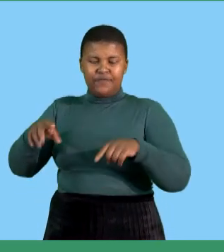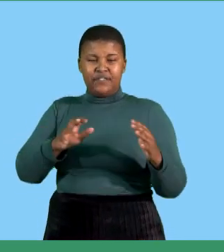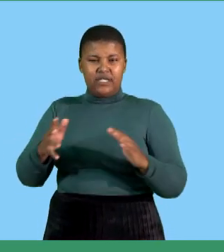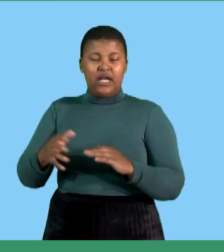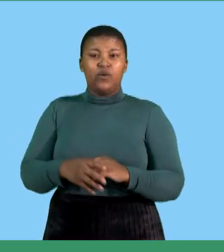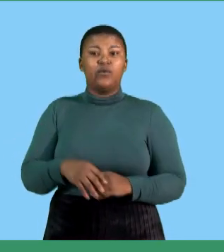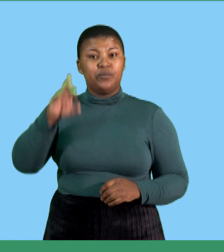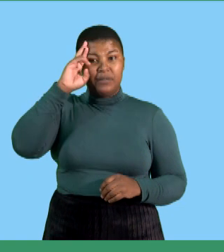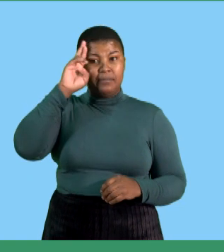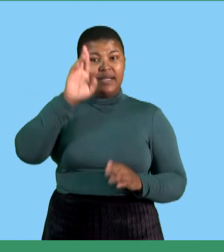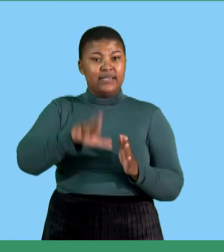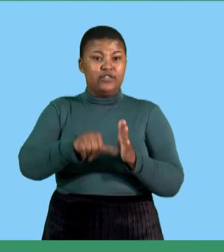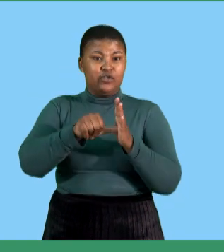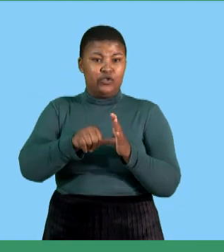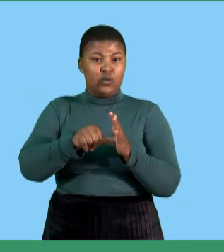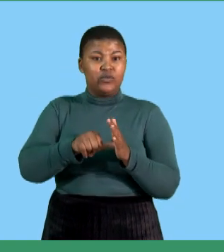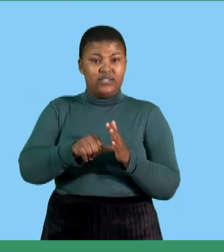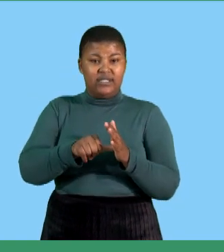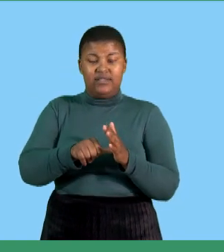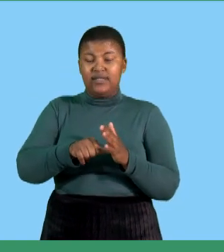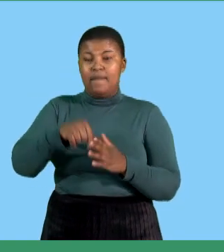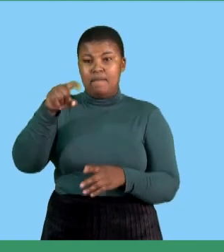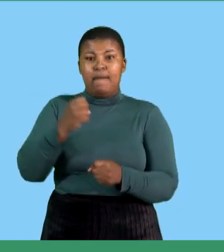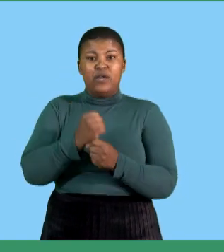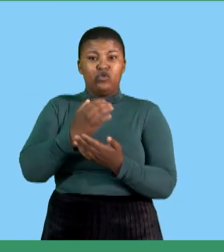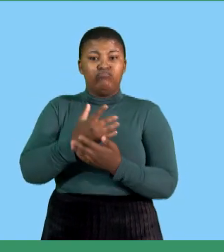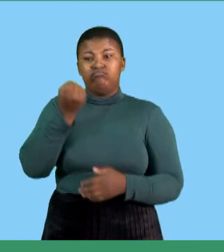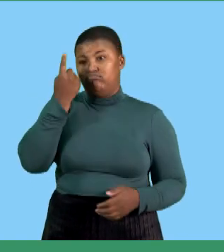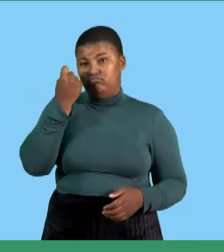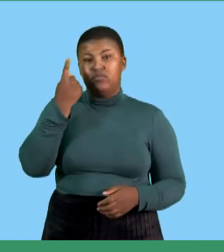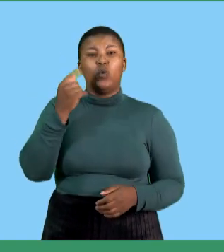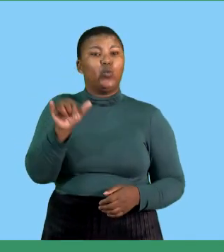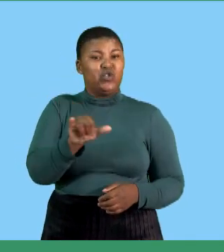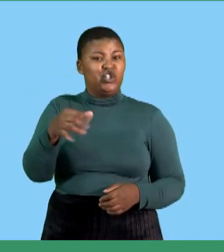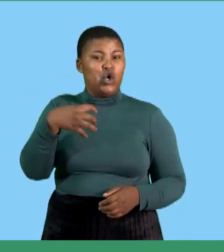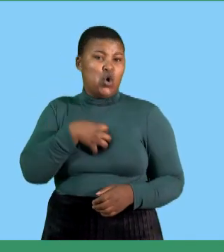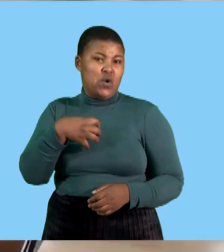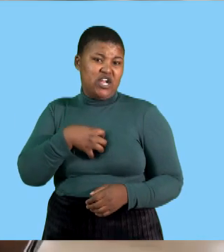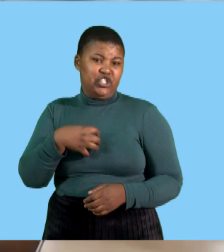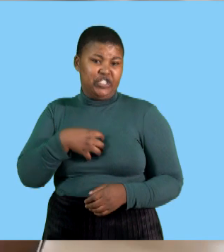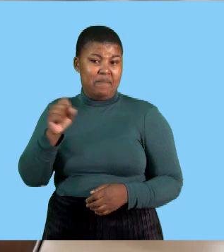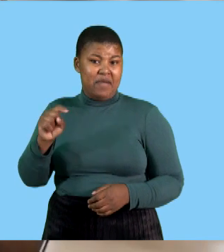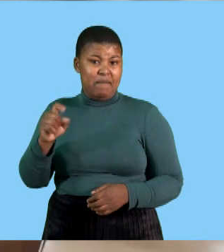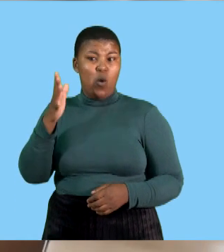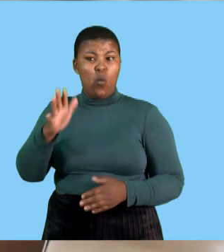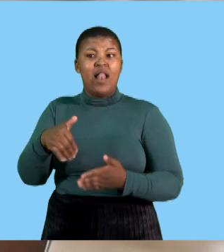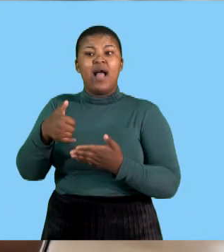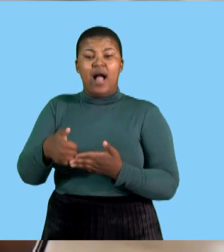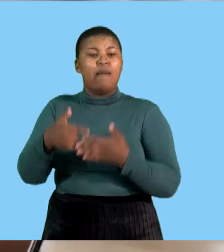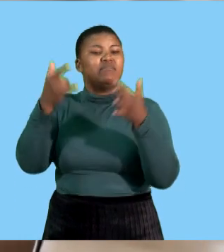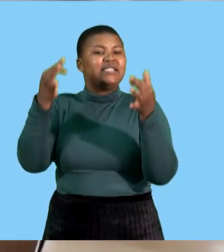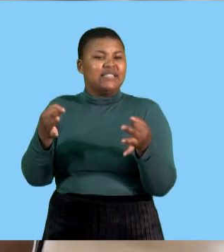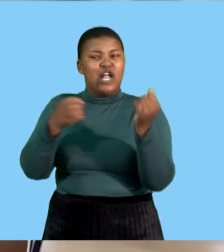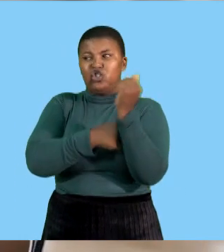said, it's important to make a wise decision with regards to the type of form of ownership, because that will then decide